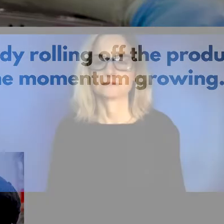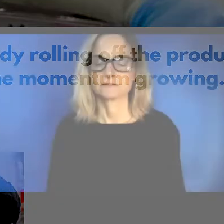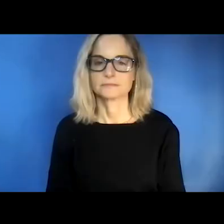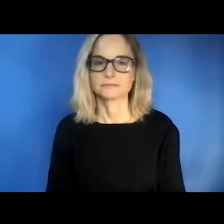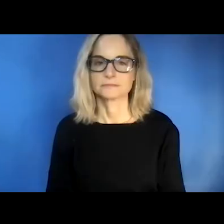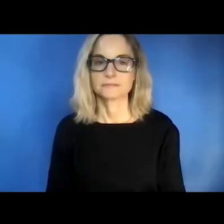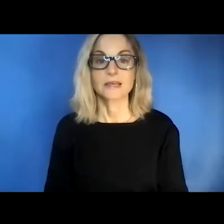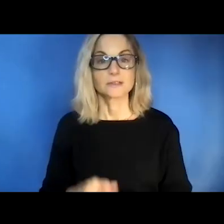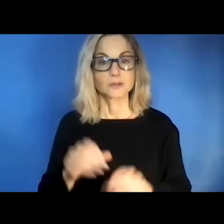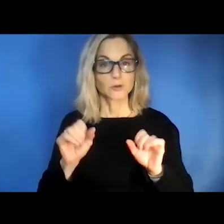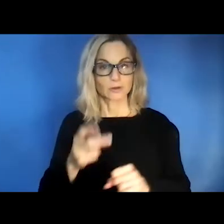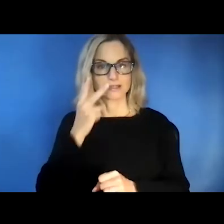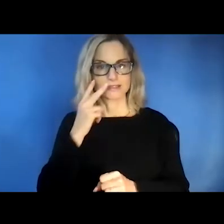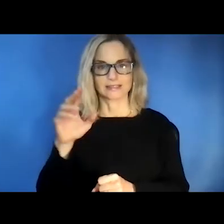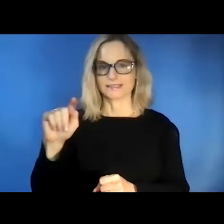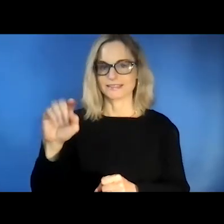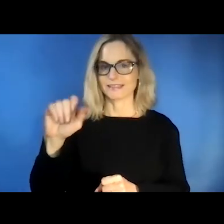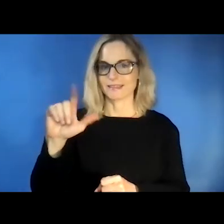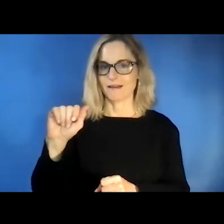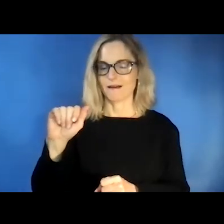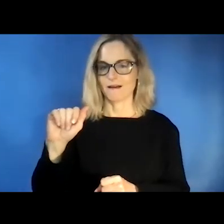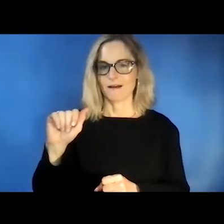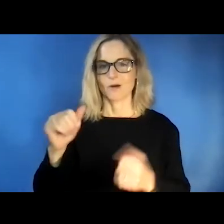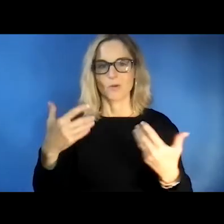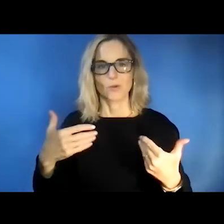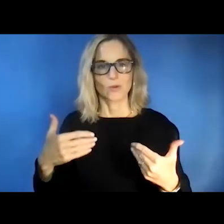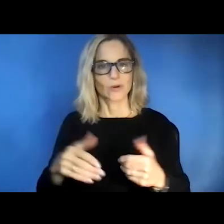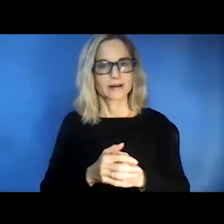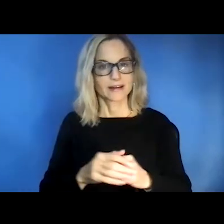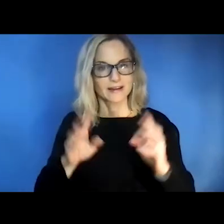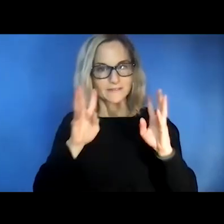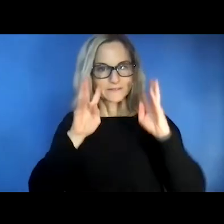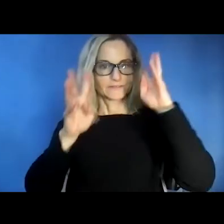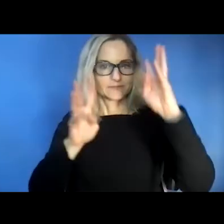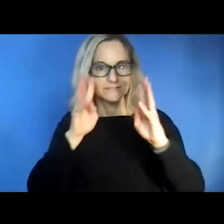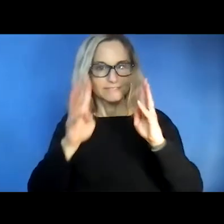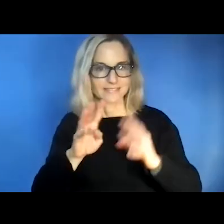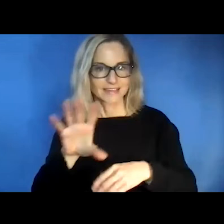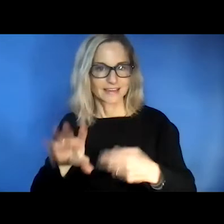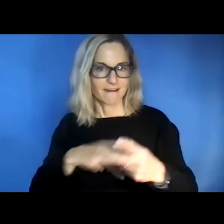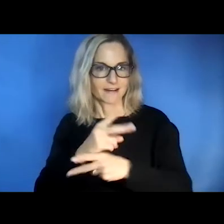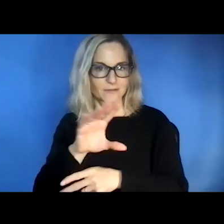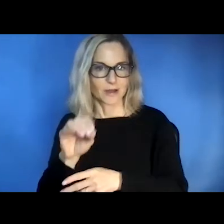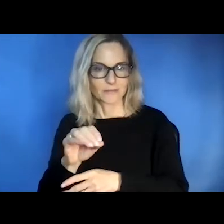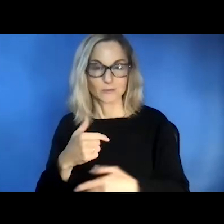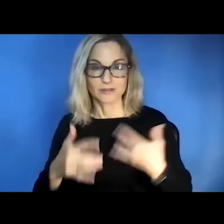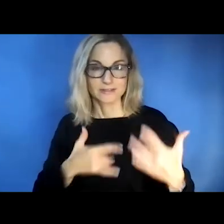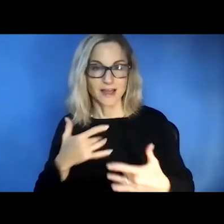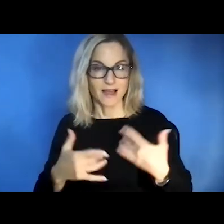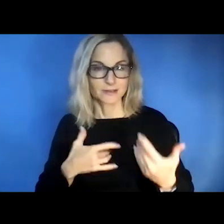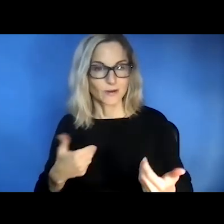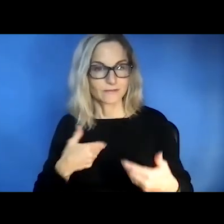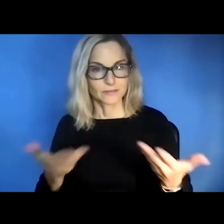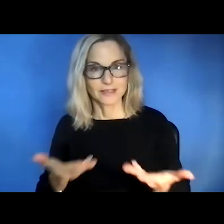So as you can see, Tesla is an incredibly innovative company to work for, and we're excited to have them here in Texas to offer